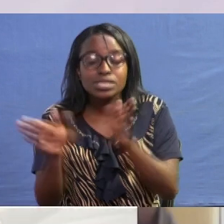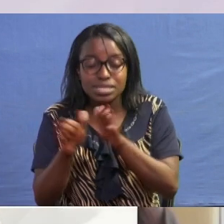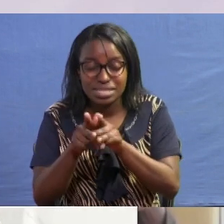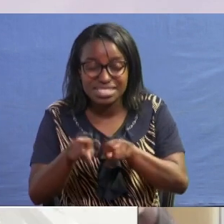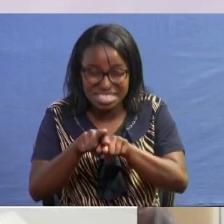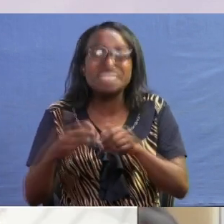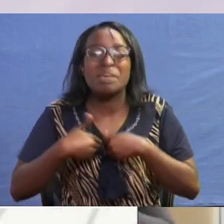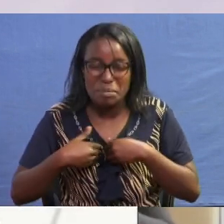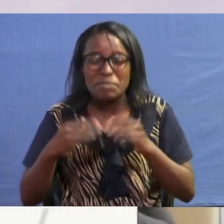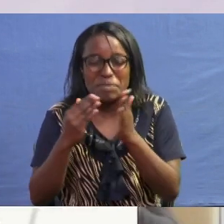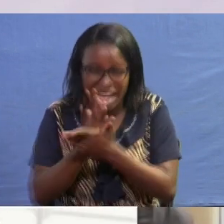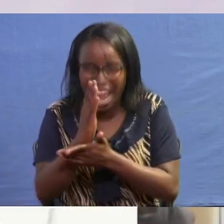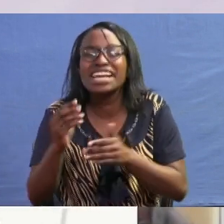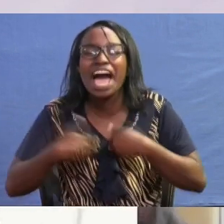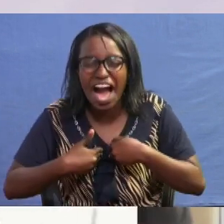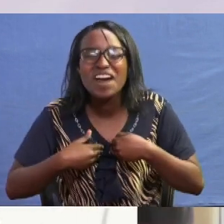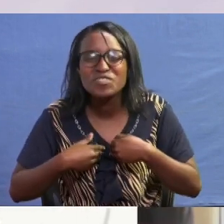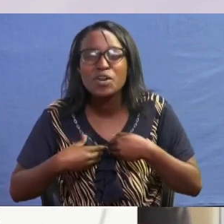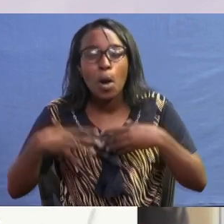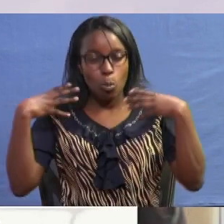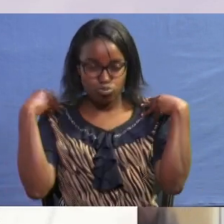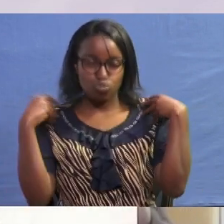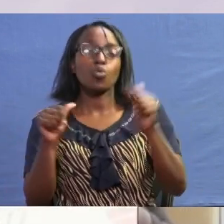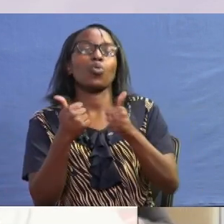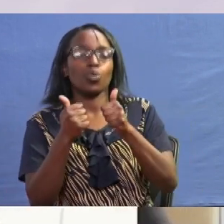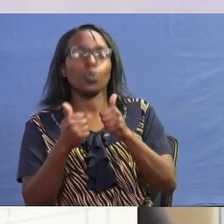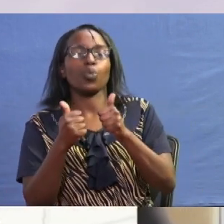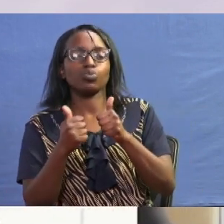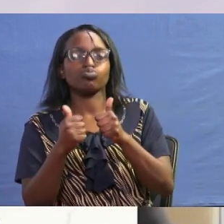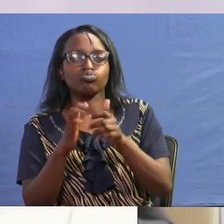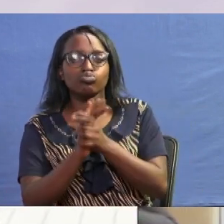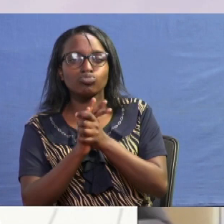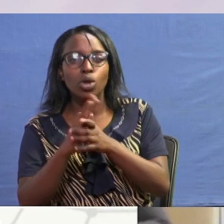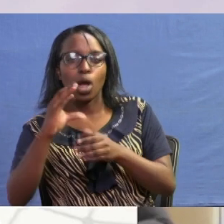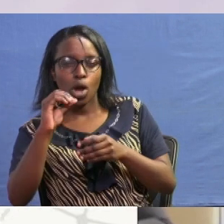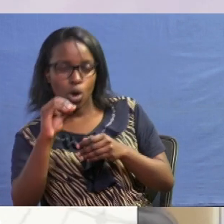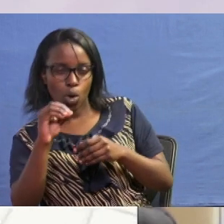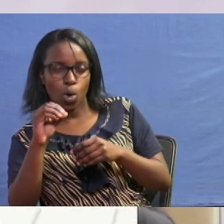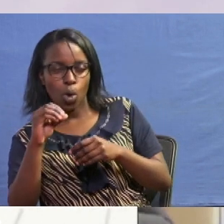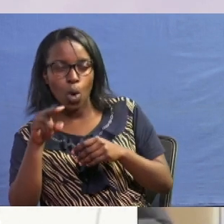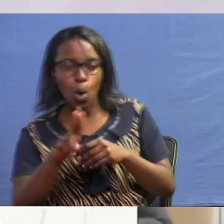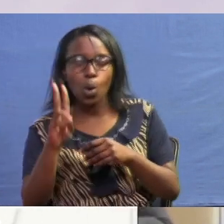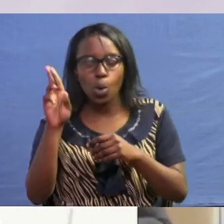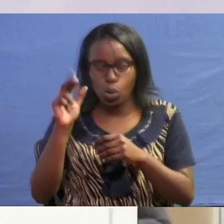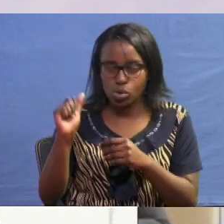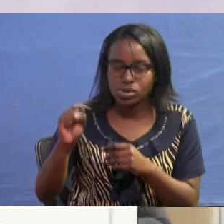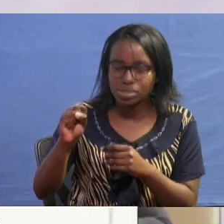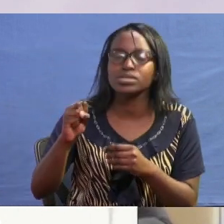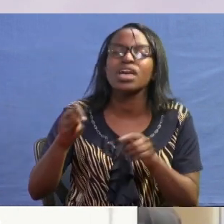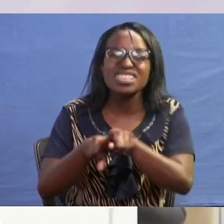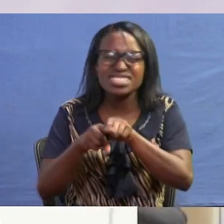in and shall be exercised by the courts and tribunals established by or under the